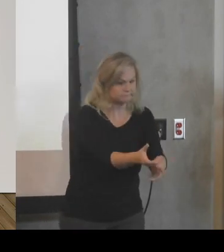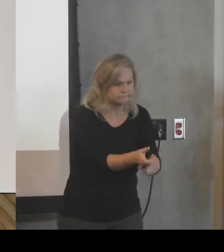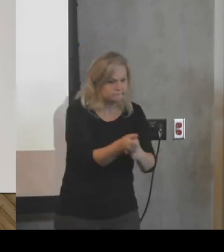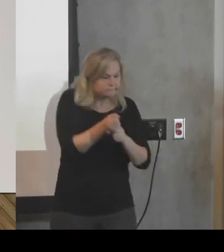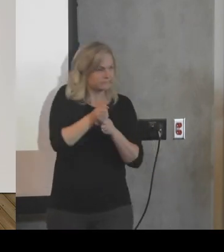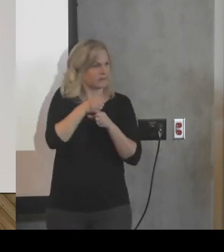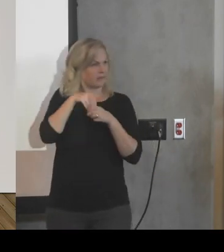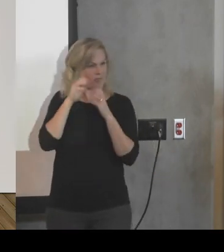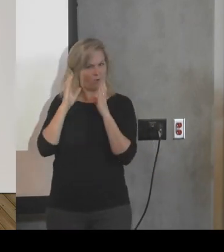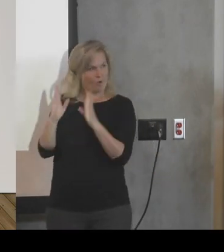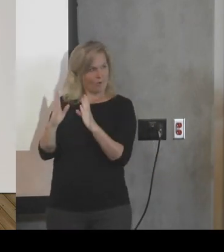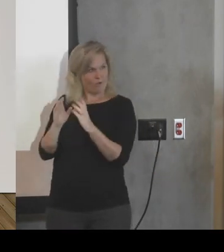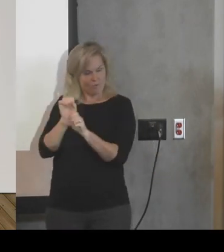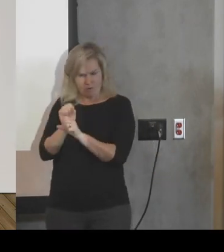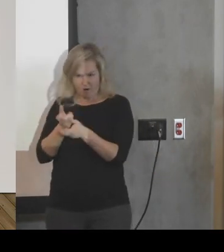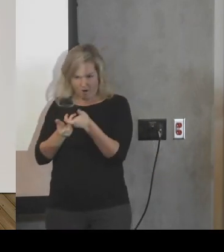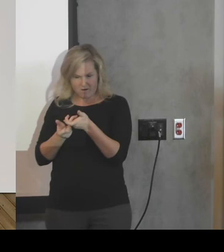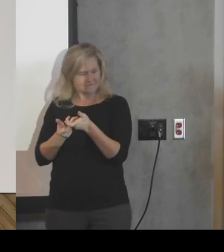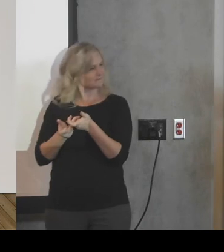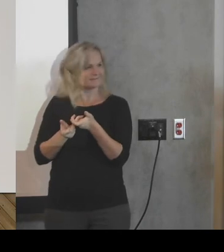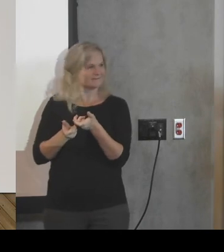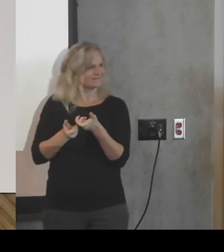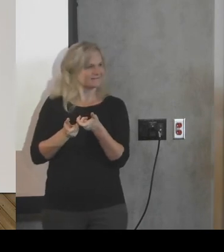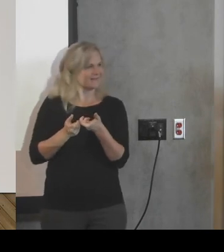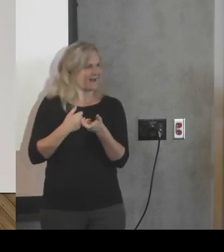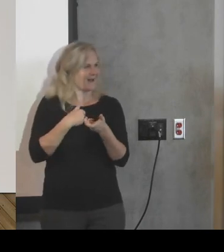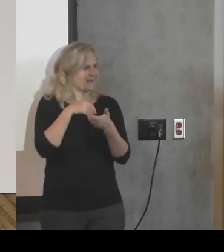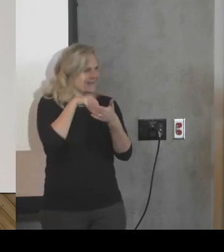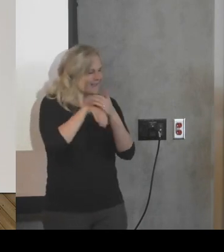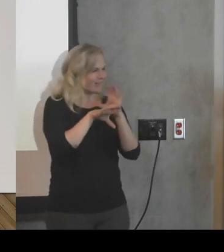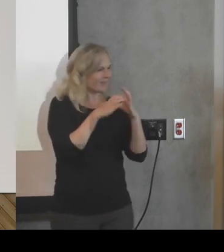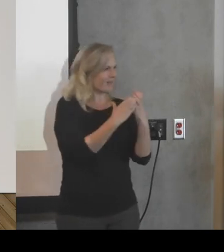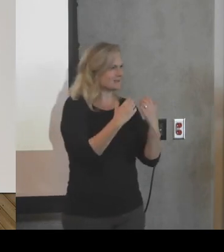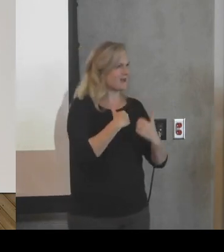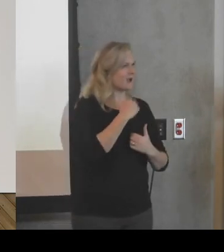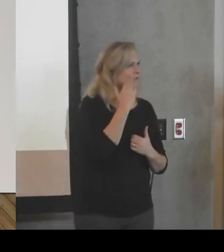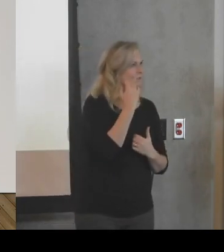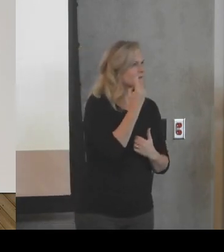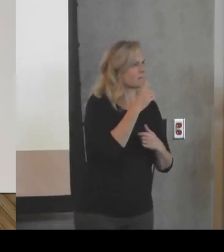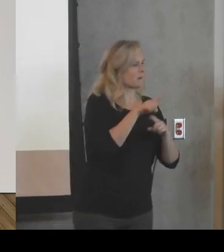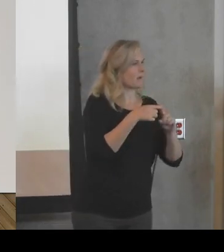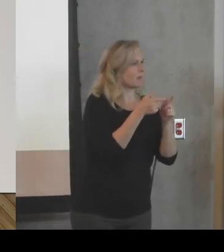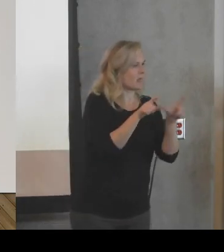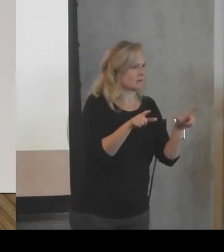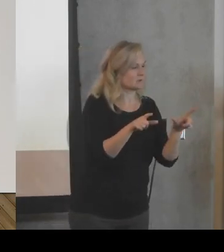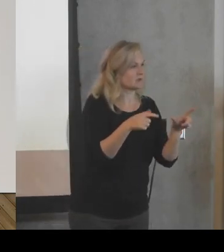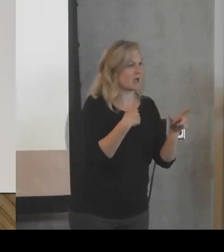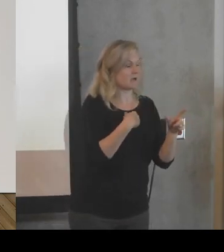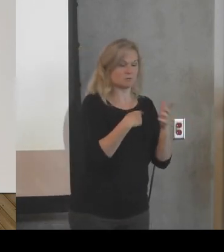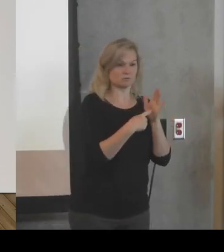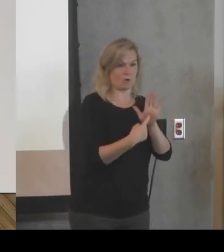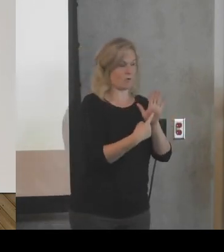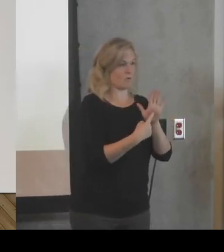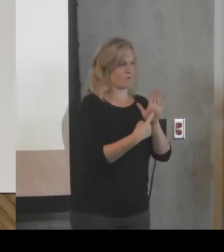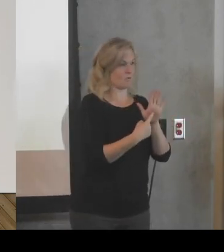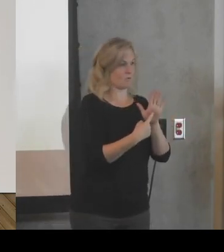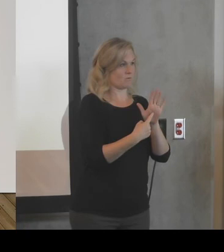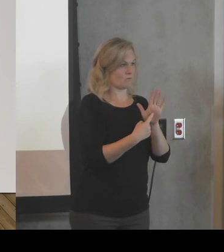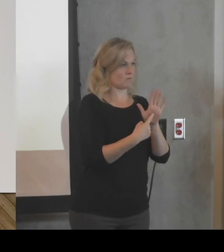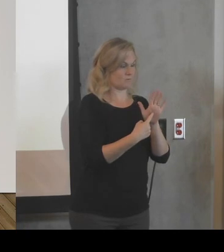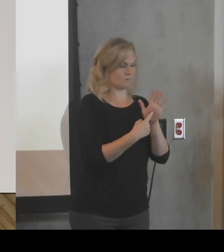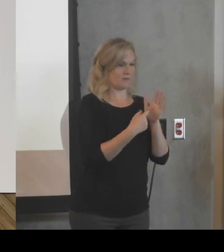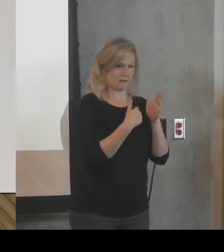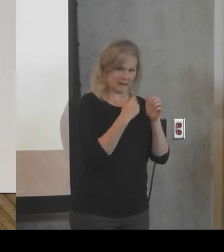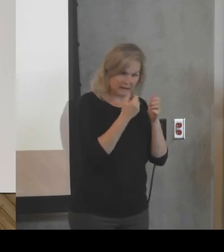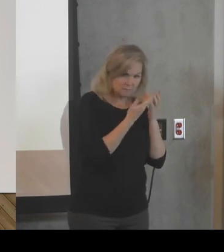hallway, it's I know something about language, and let me show you what I can bring to the table, what we can do